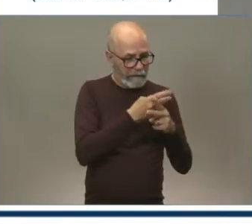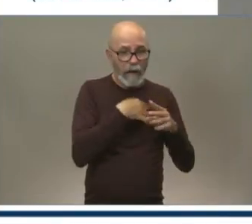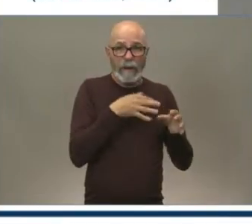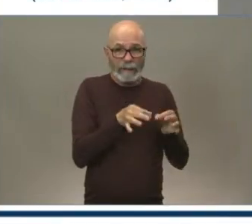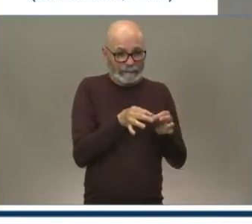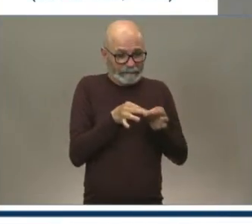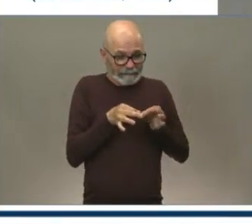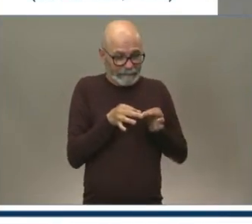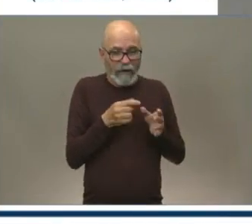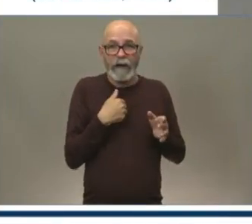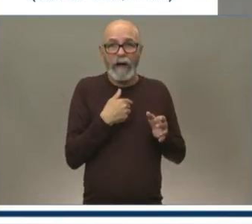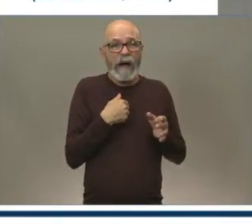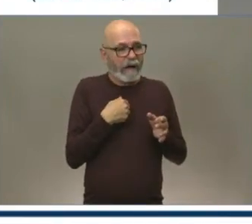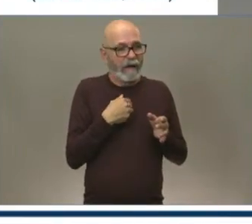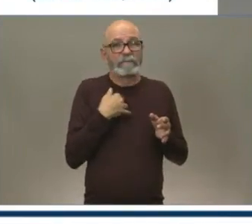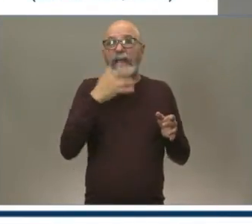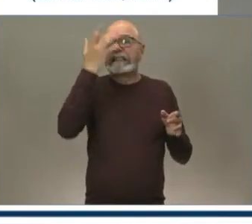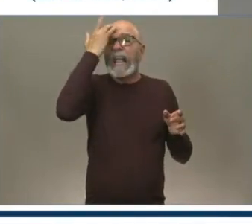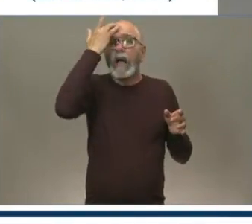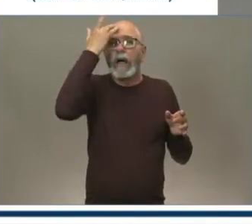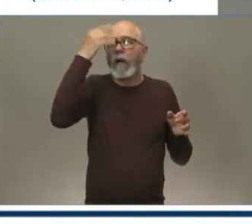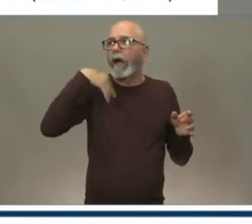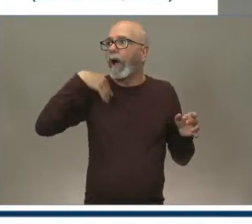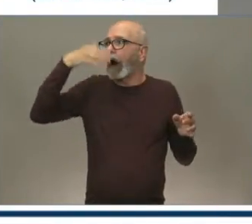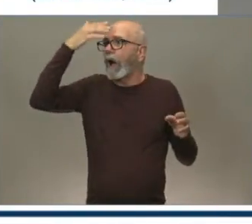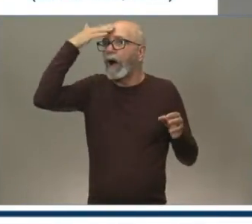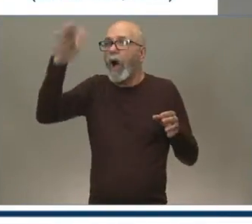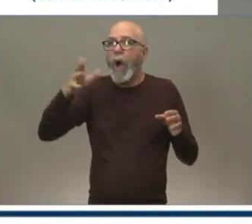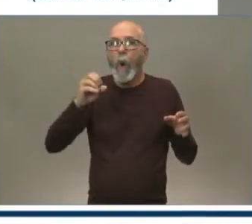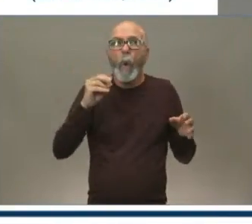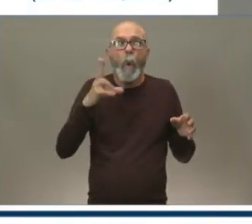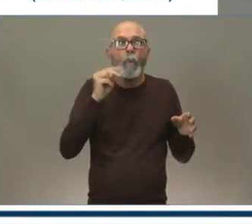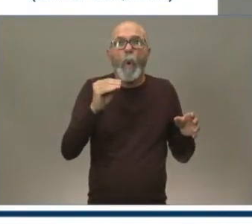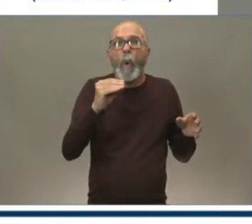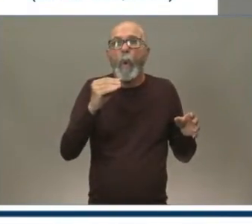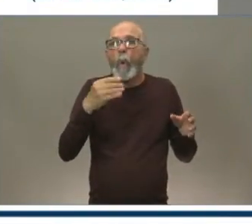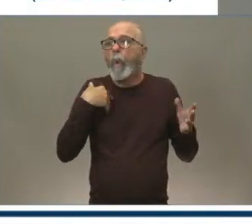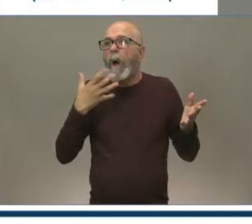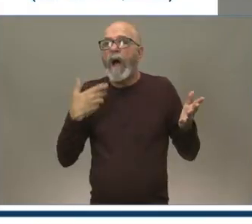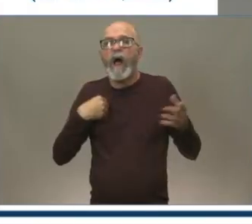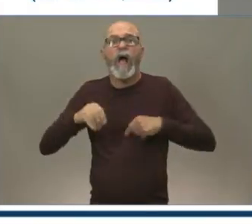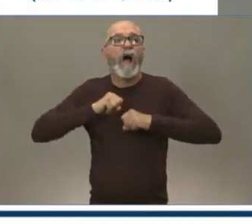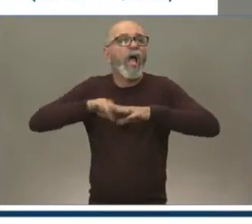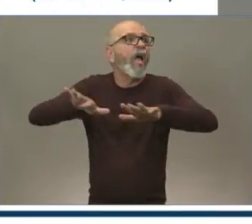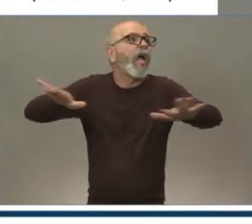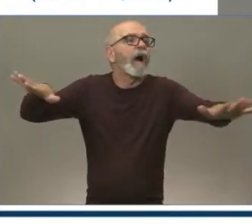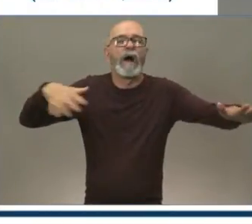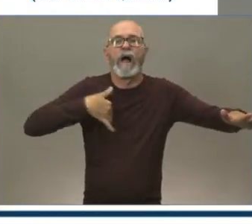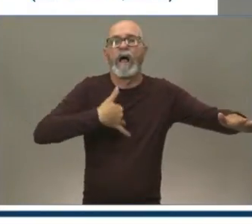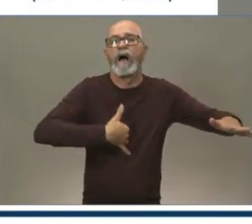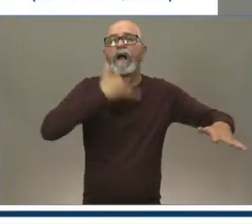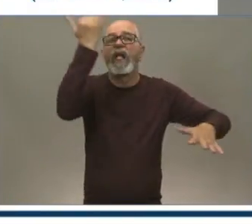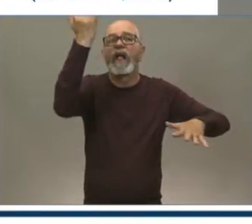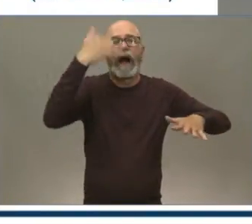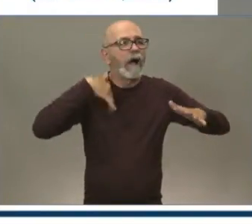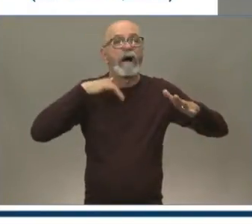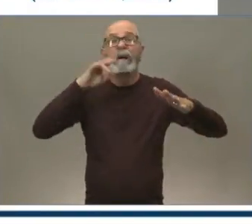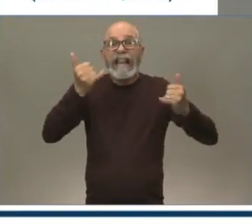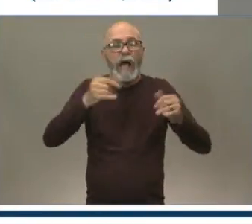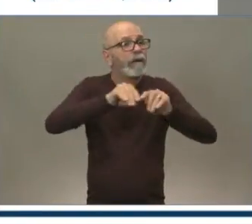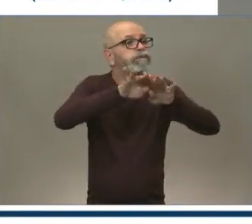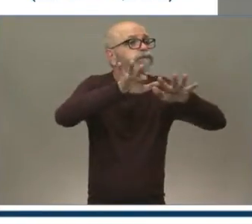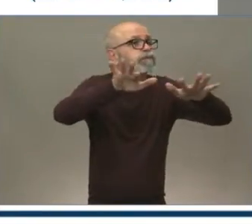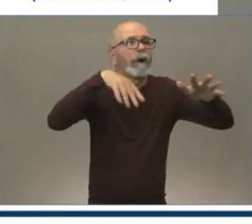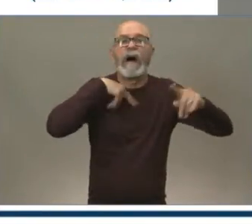then they can go on to infect other people, and that can happen in rapid succession. It's very hard to stay on top of that from public health when we're trying to get